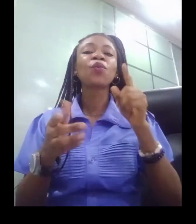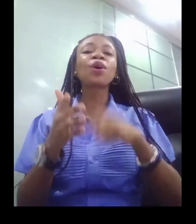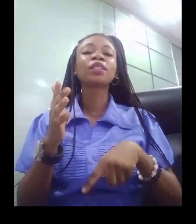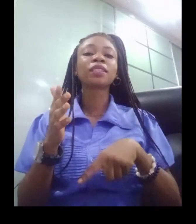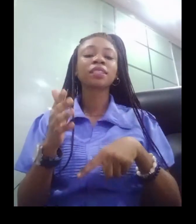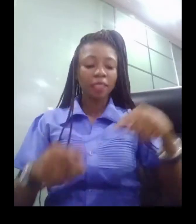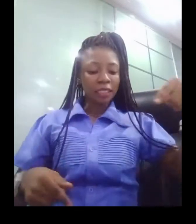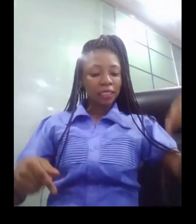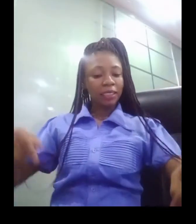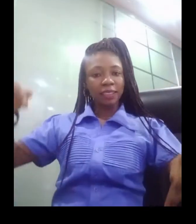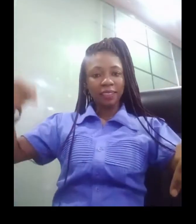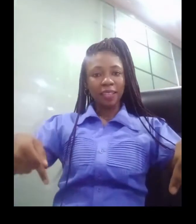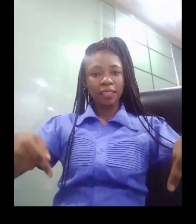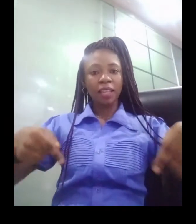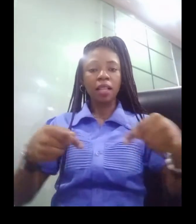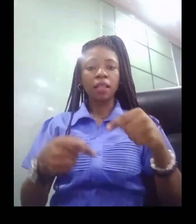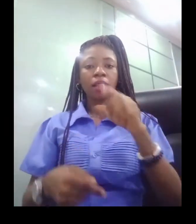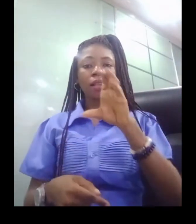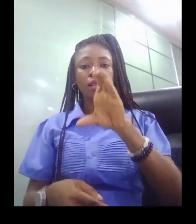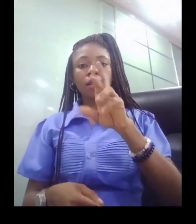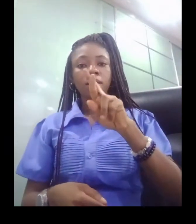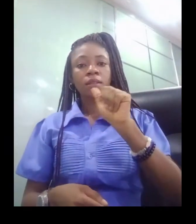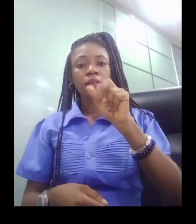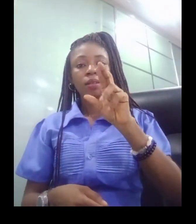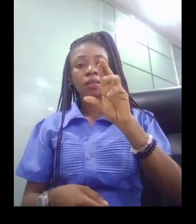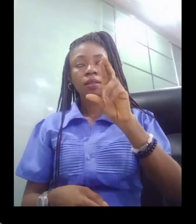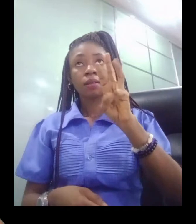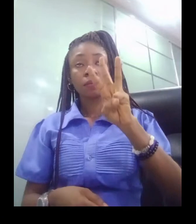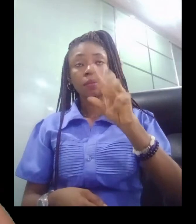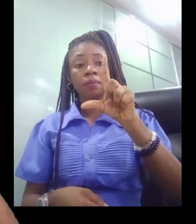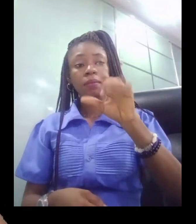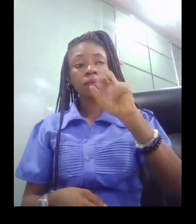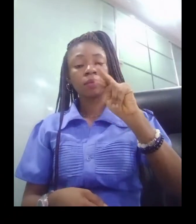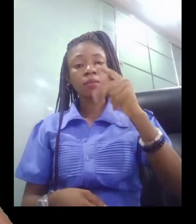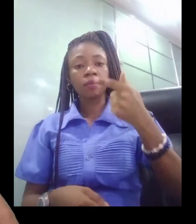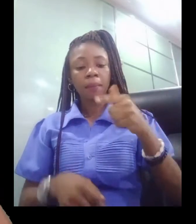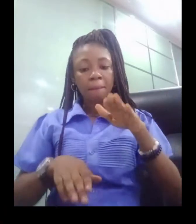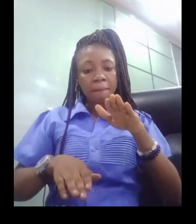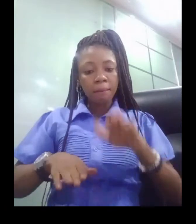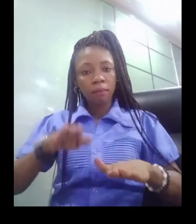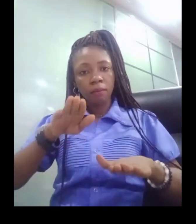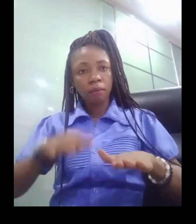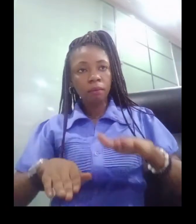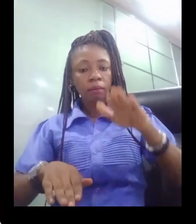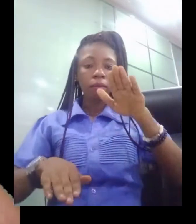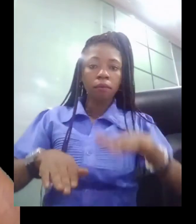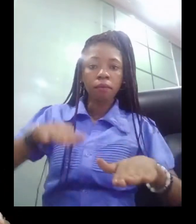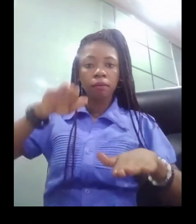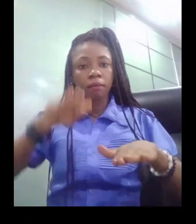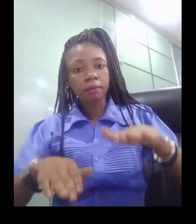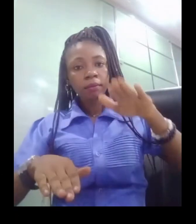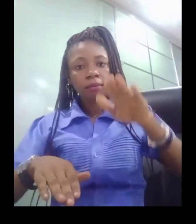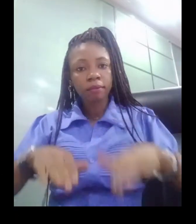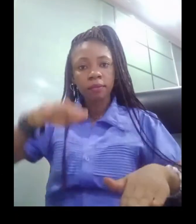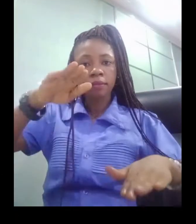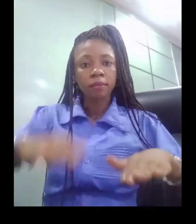crawling, yes, that's what she could do. So she brings this sign again for climbing, at this time not moving up